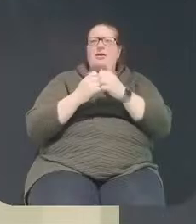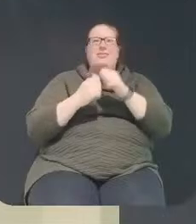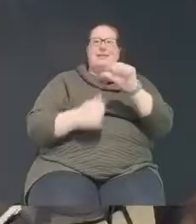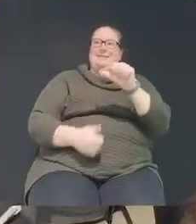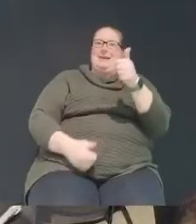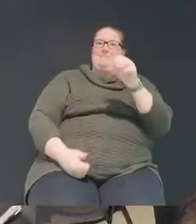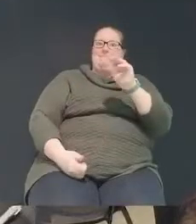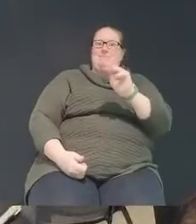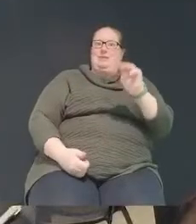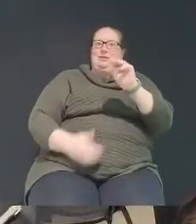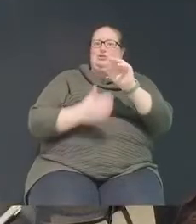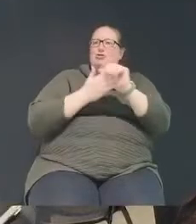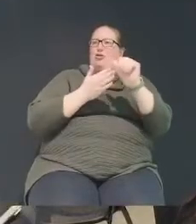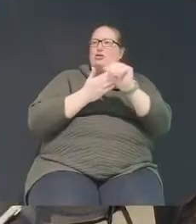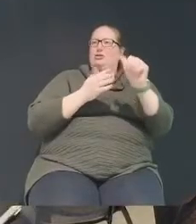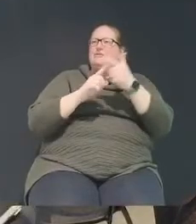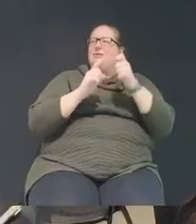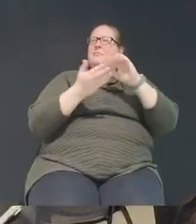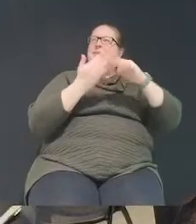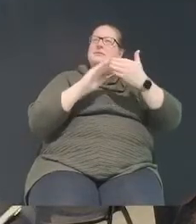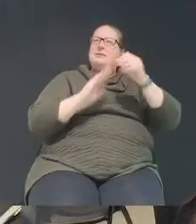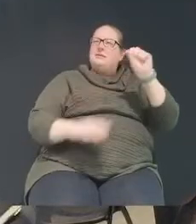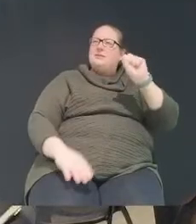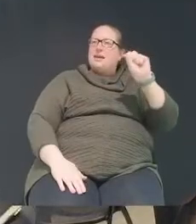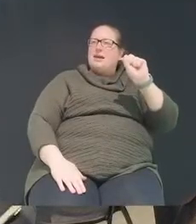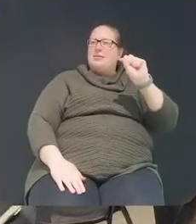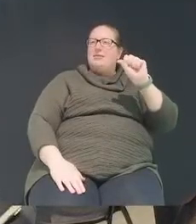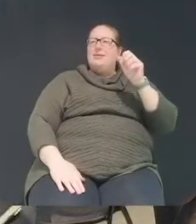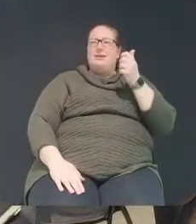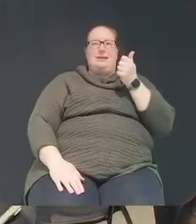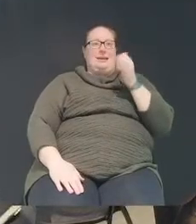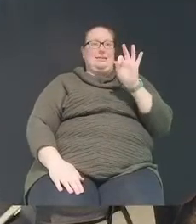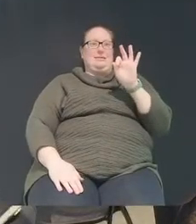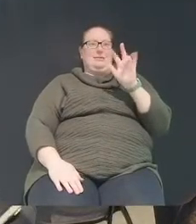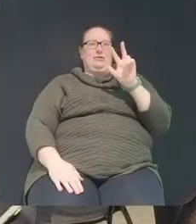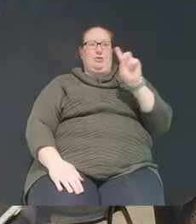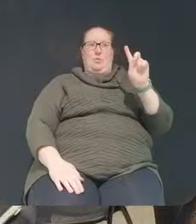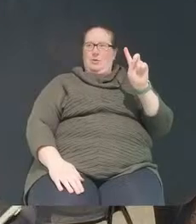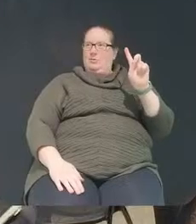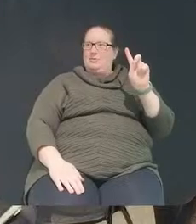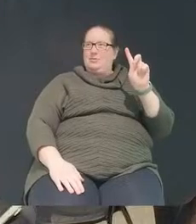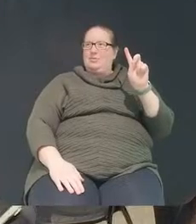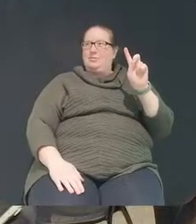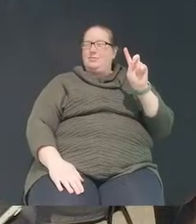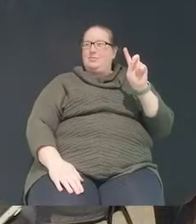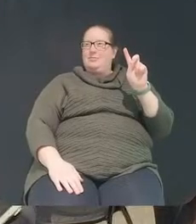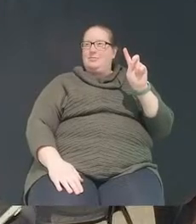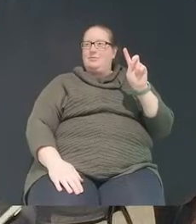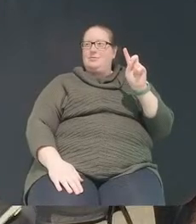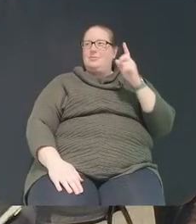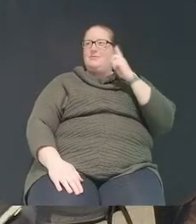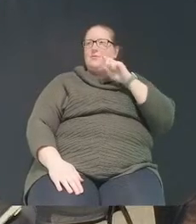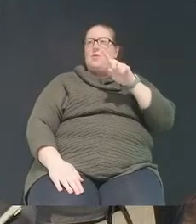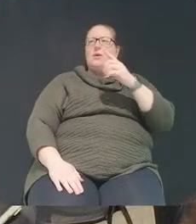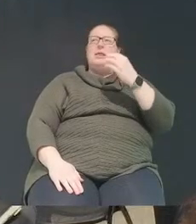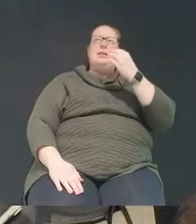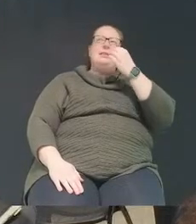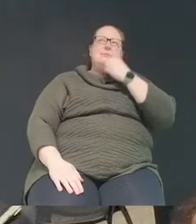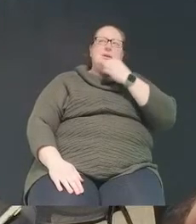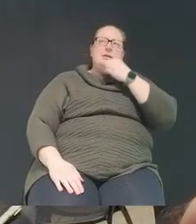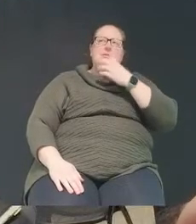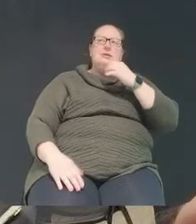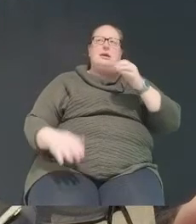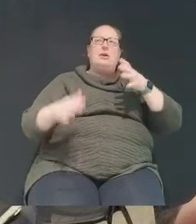$10 million that came from the city of Seattle in 1931 for the meals and the clothing